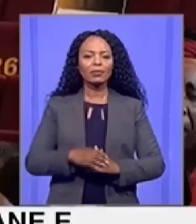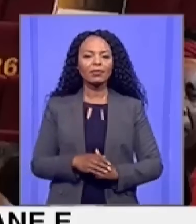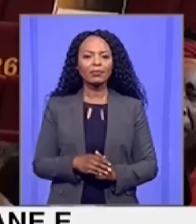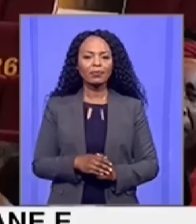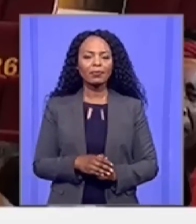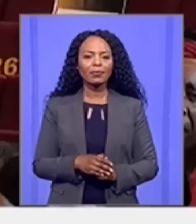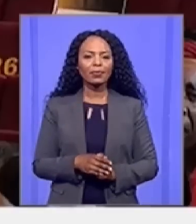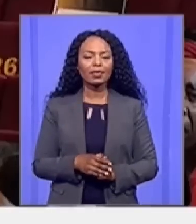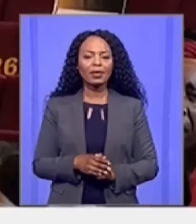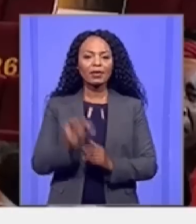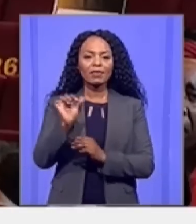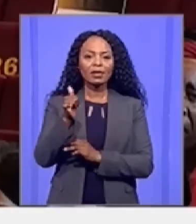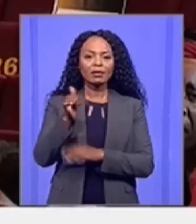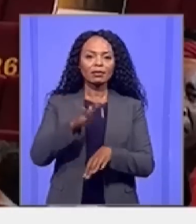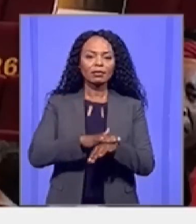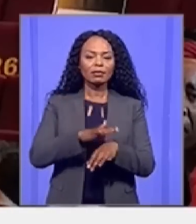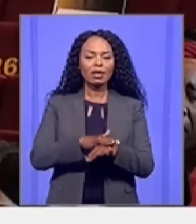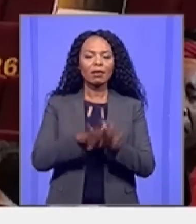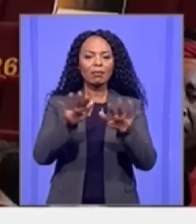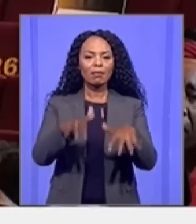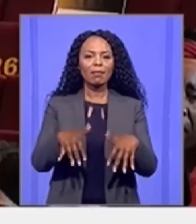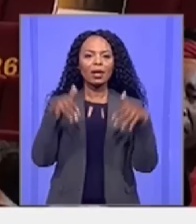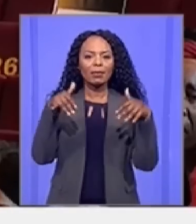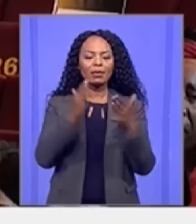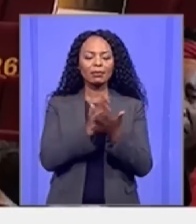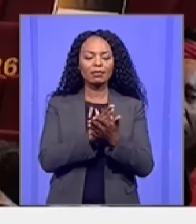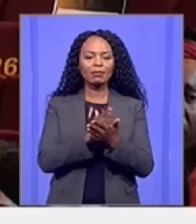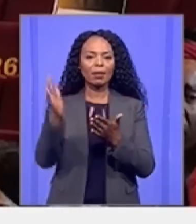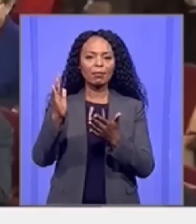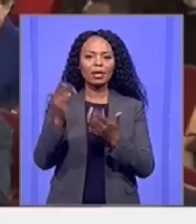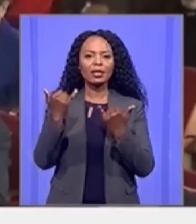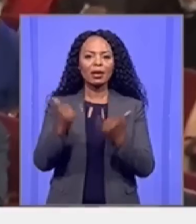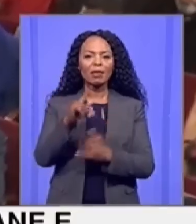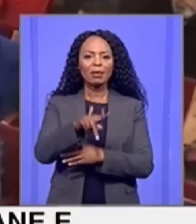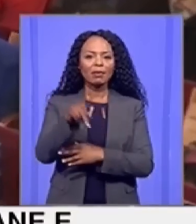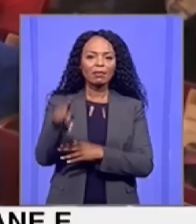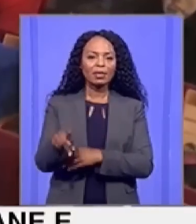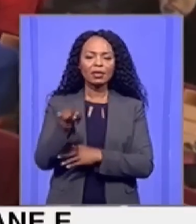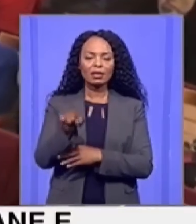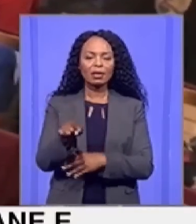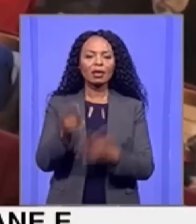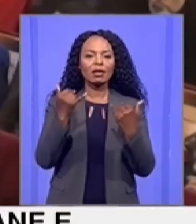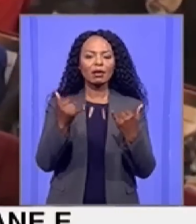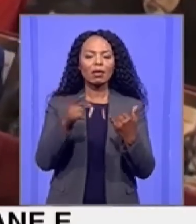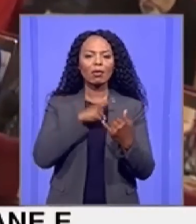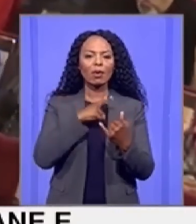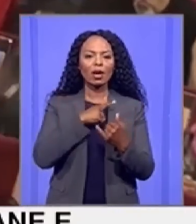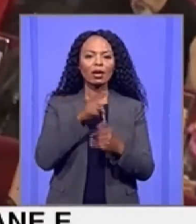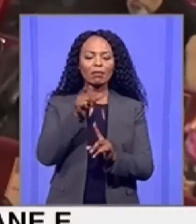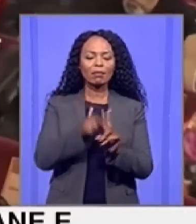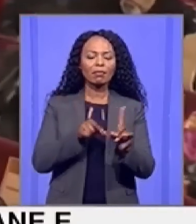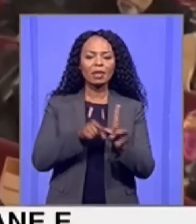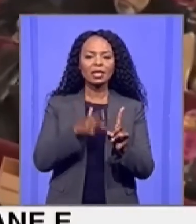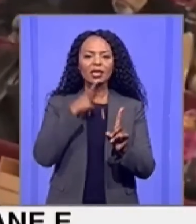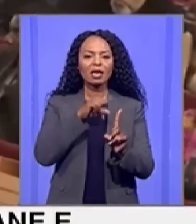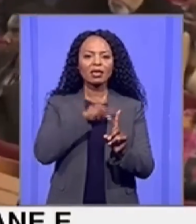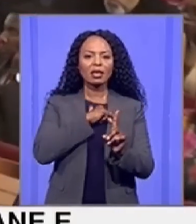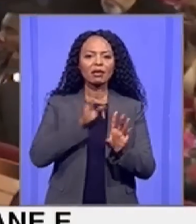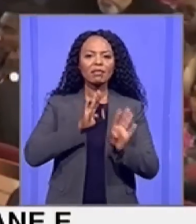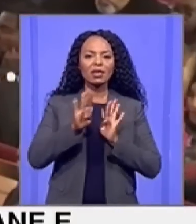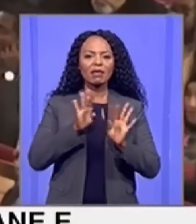Ke lekgetlo la ho qala parlamente e theola setulong hlooho ya setsha se seholo sa mmuso ka mora ho fumana Mkhwebane a le molato wa boitshwaro